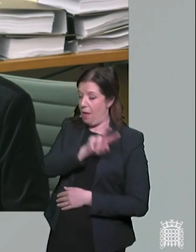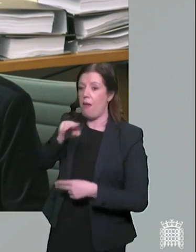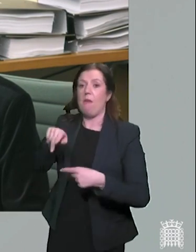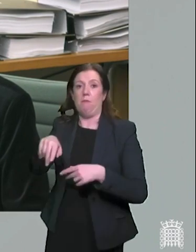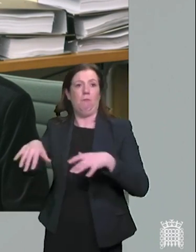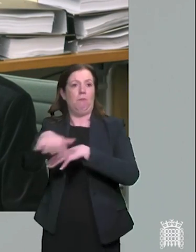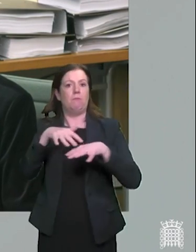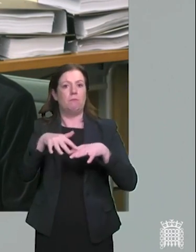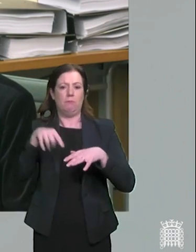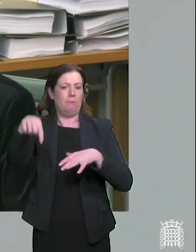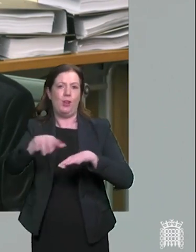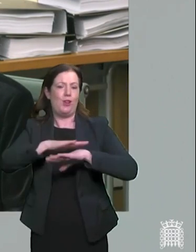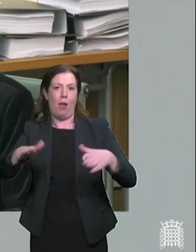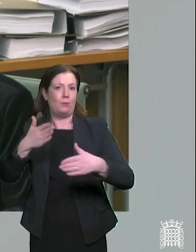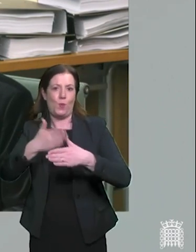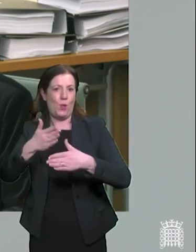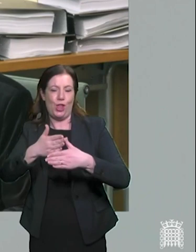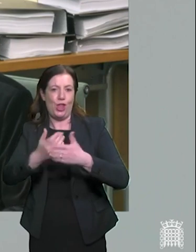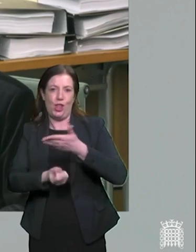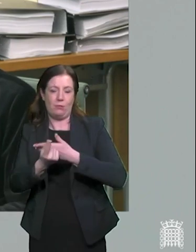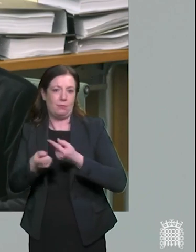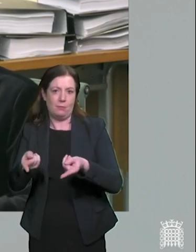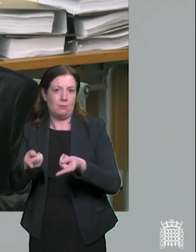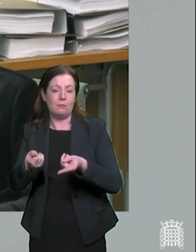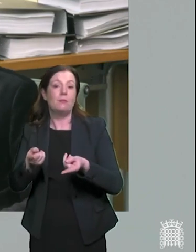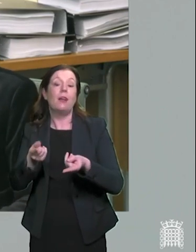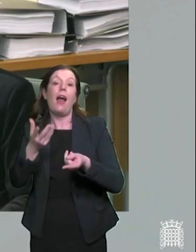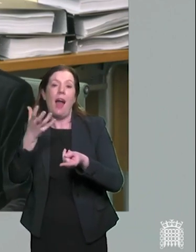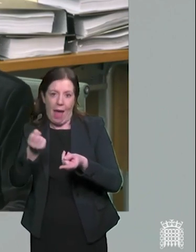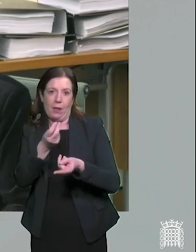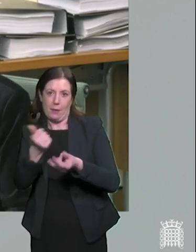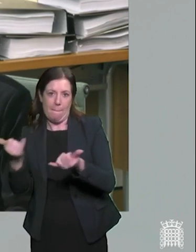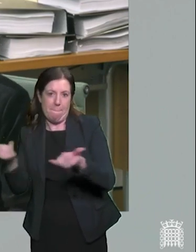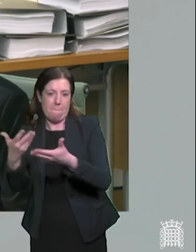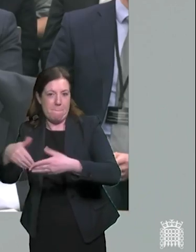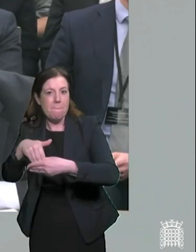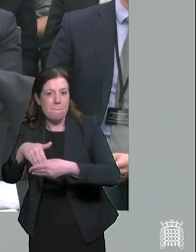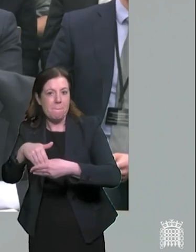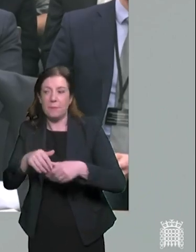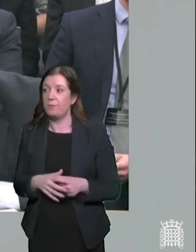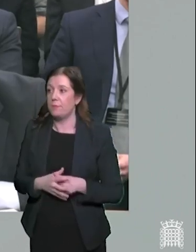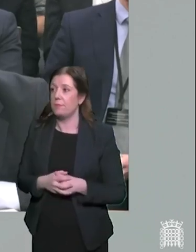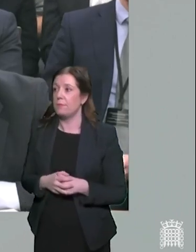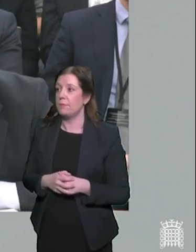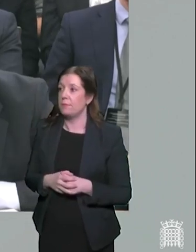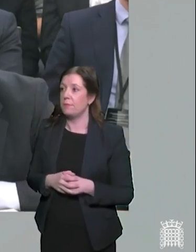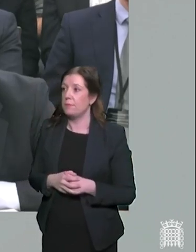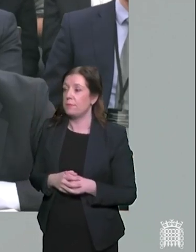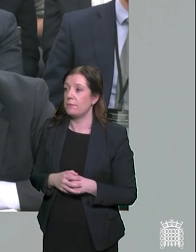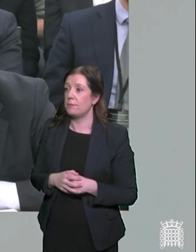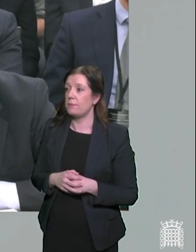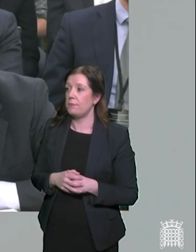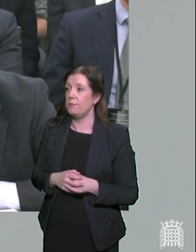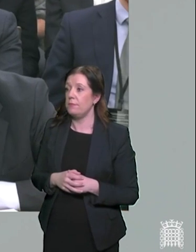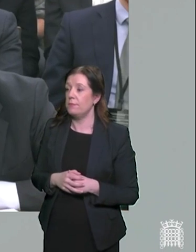gathering was not essential for work purposes and was partially a social event, wouldn't it? No, and if I'm with great